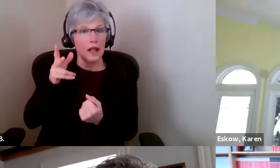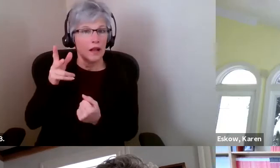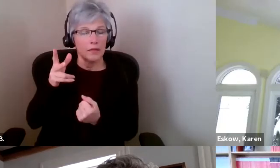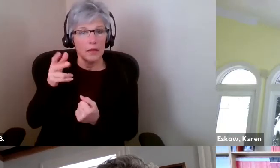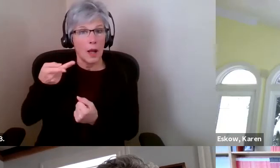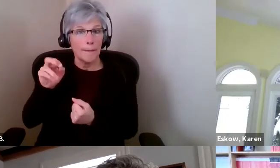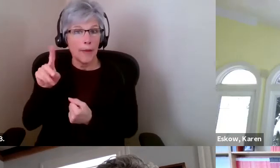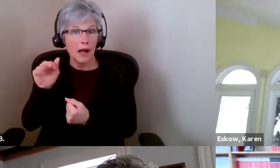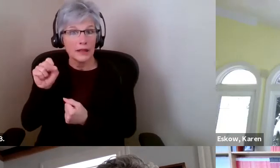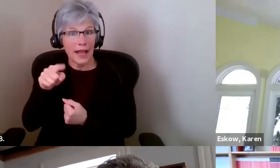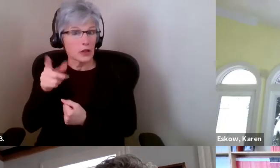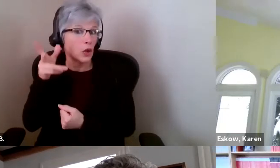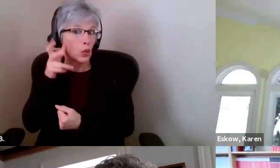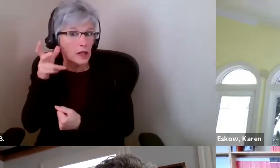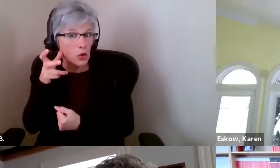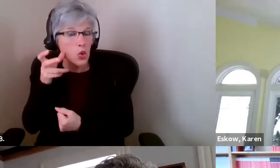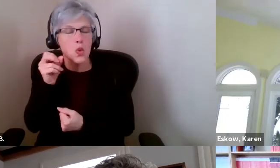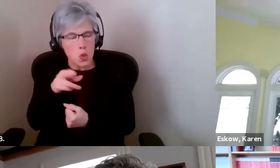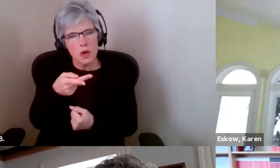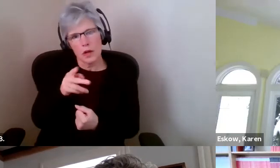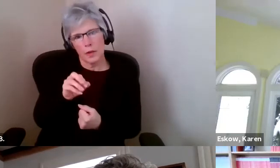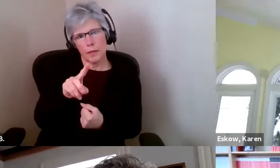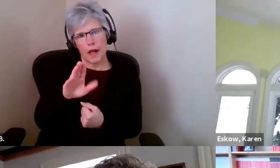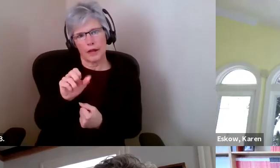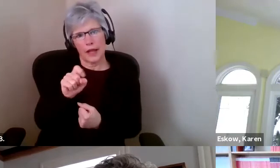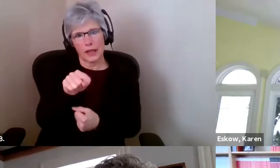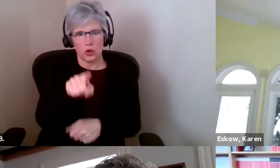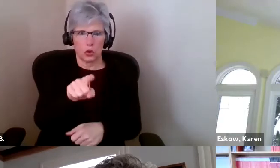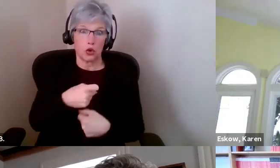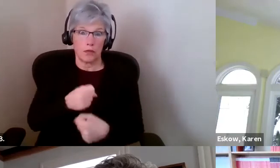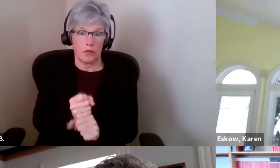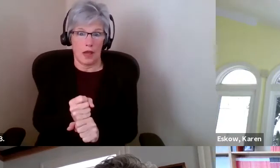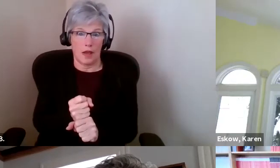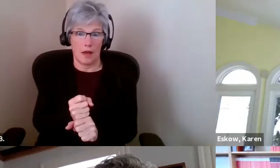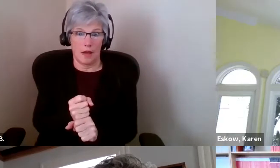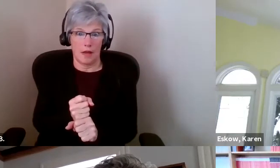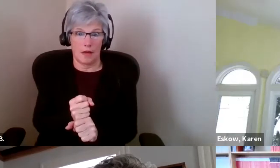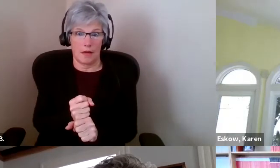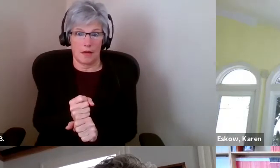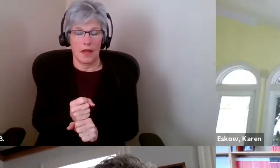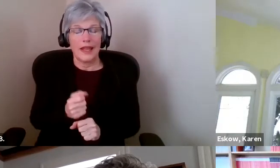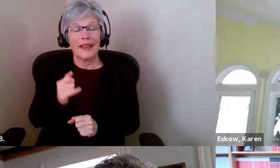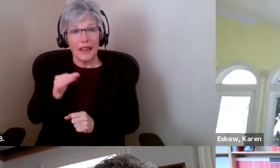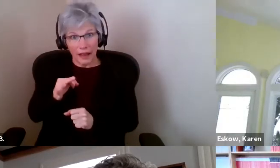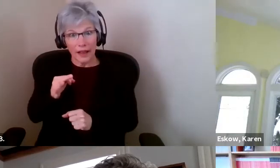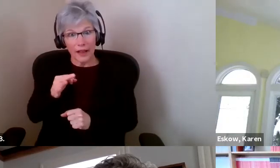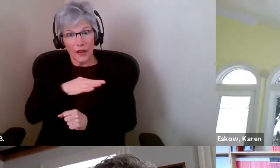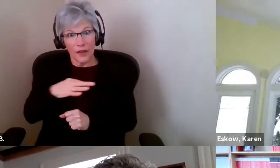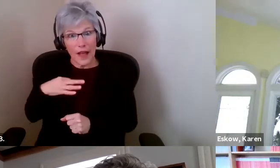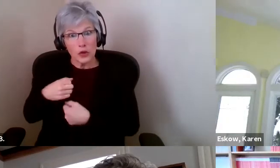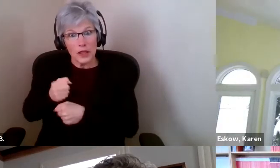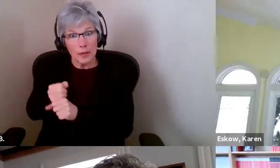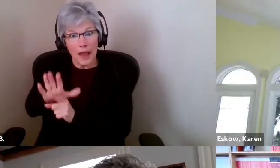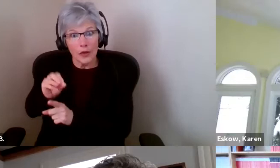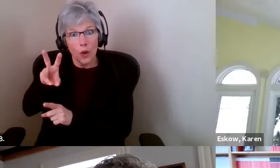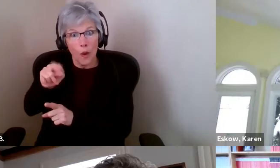I want to, as much as we can, to feature our work to ourselves. That's another thing I've learned reading through all of the